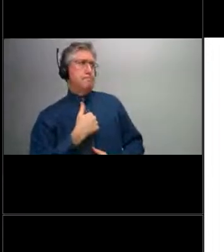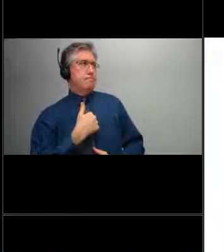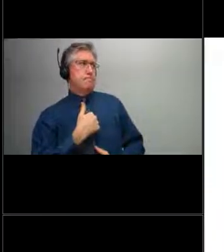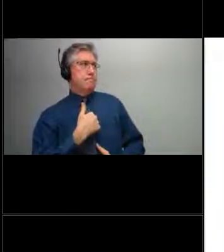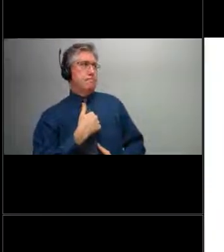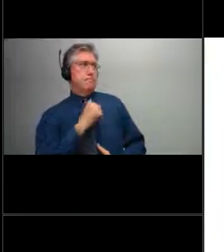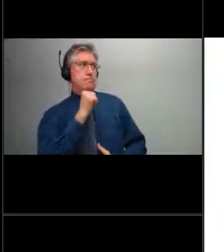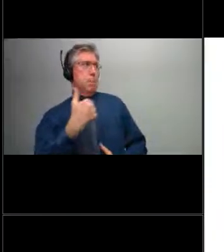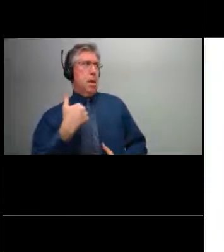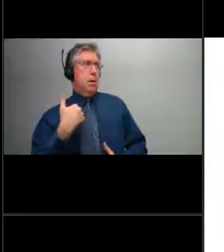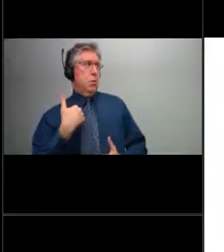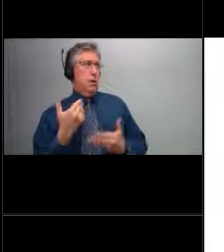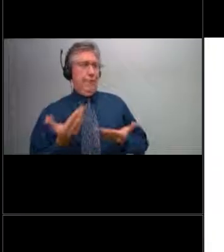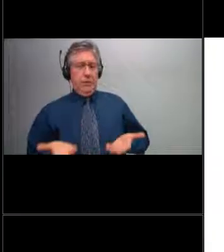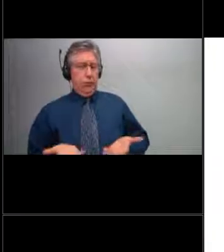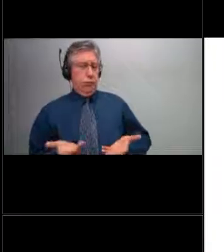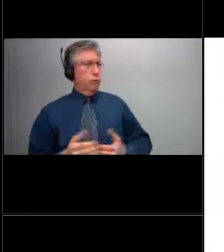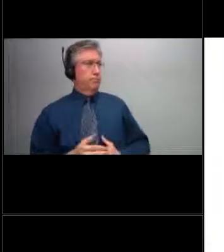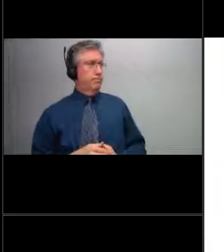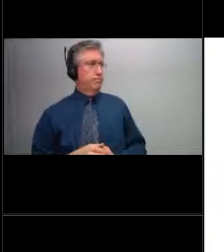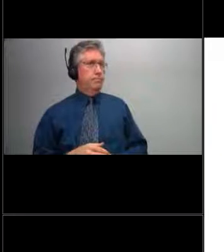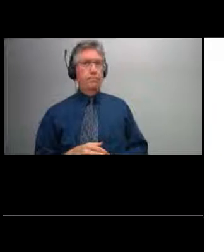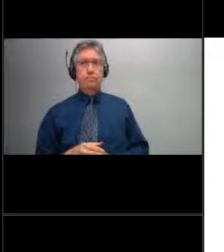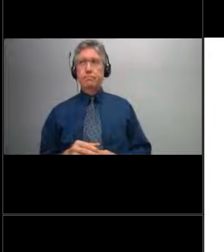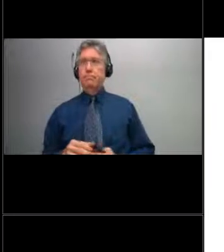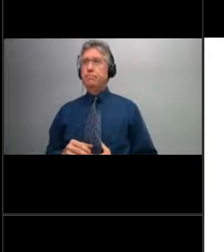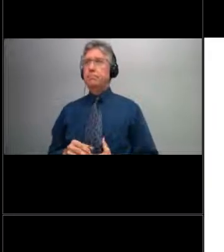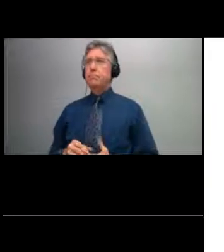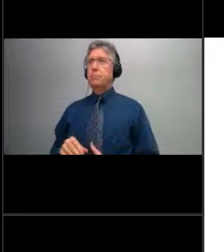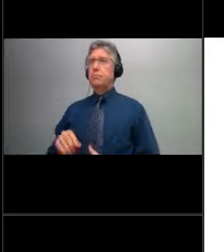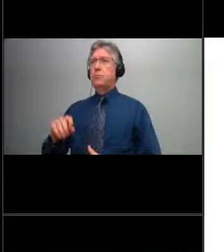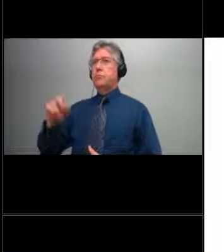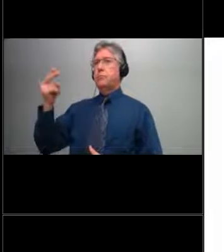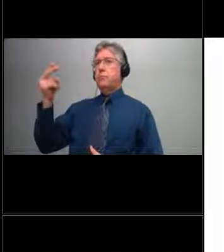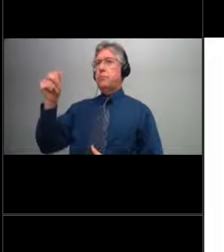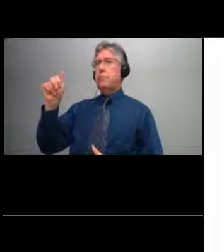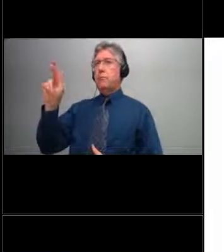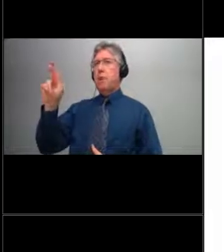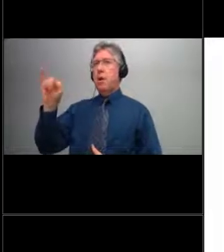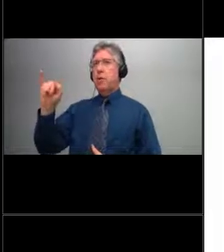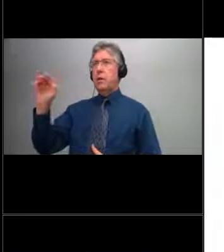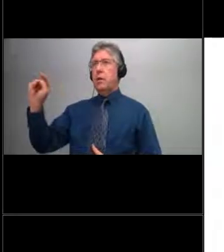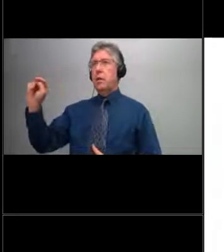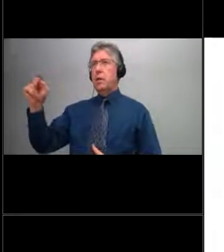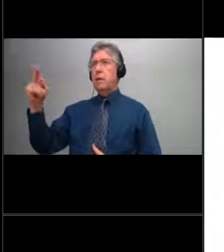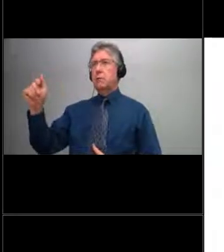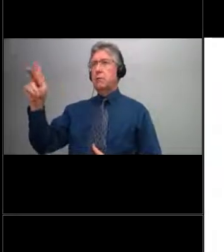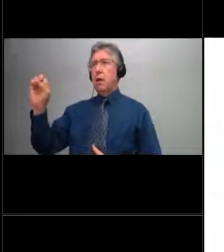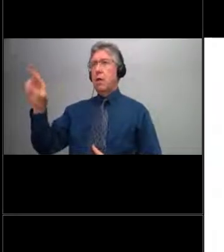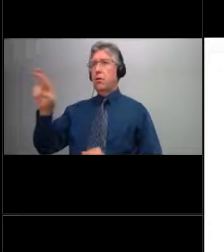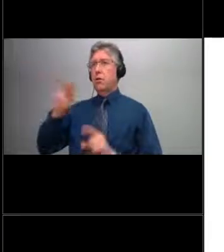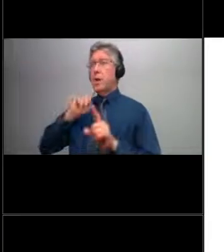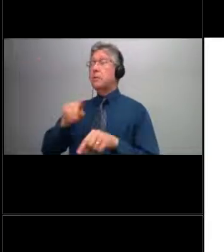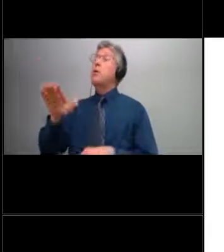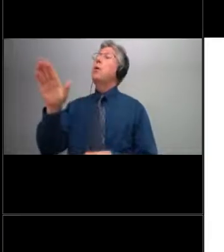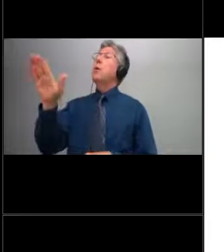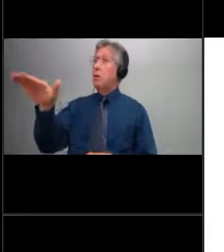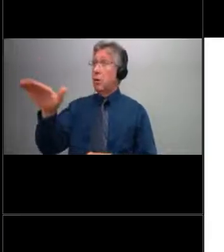at hand. Hey, Zamir, this is Hari Thacker. Go ahead, Ari. Thank you. To answer the question,